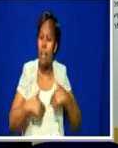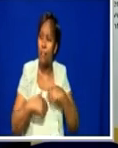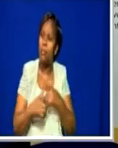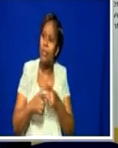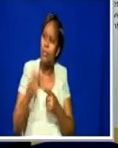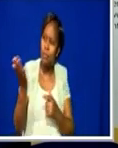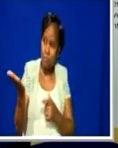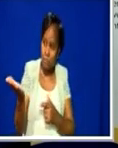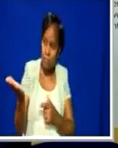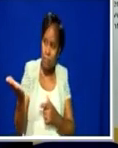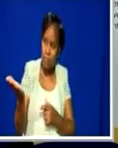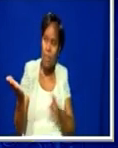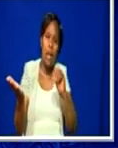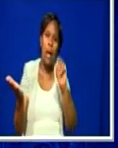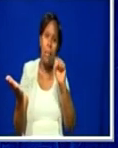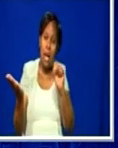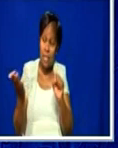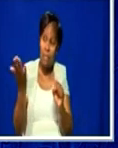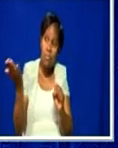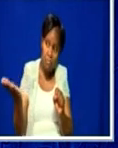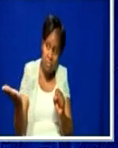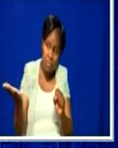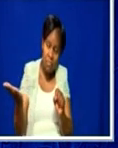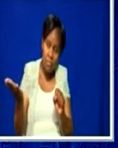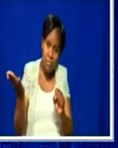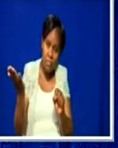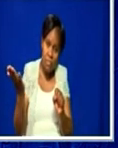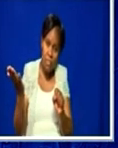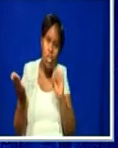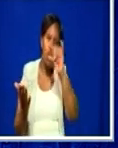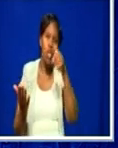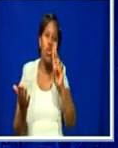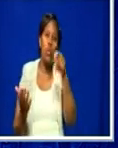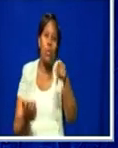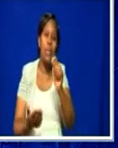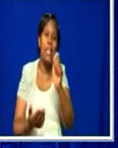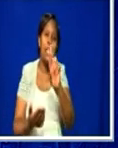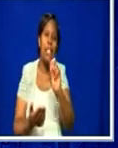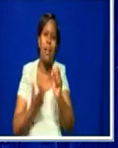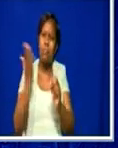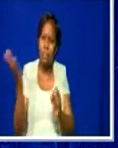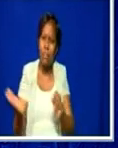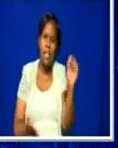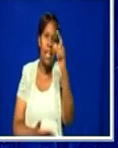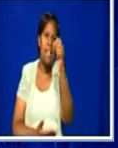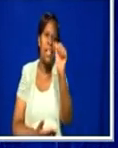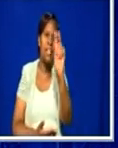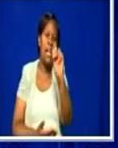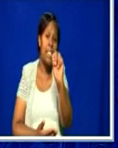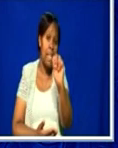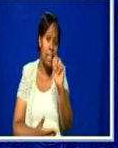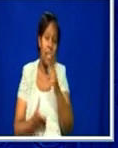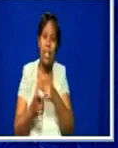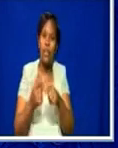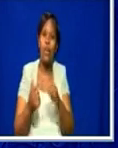have Mars. Mars. Then we have Have here, that is Jupiter. Jupiter. Then we we have Saturn. Then we